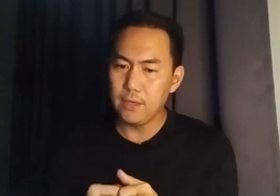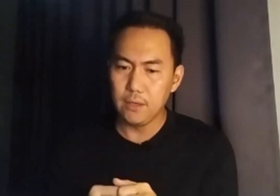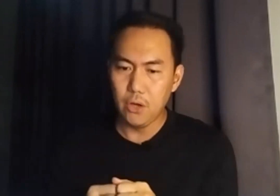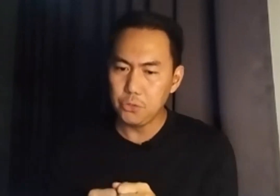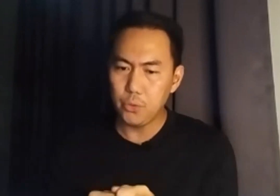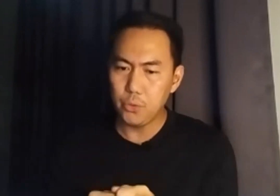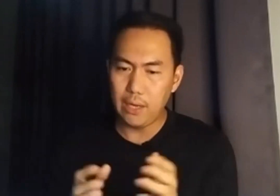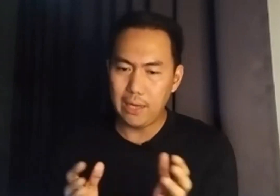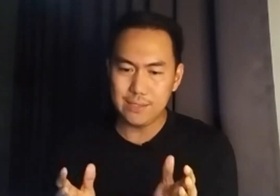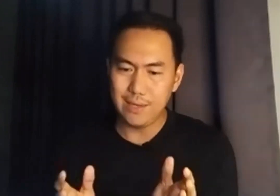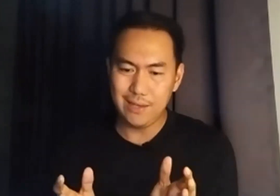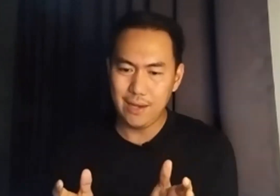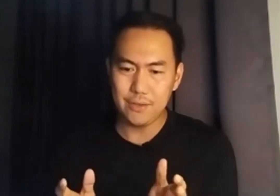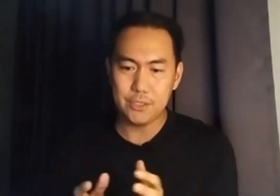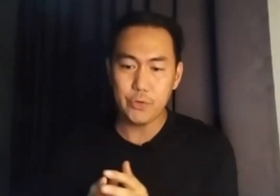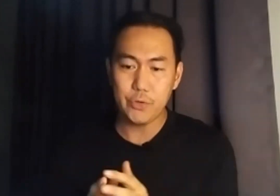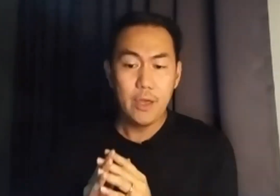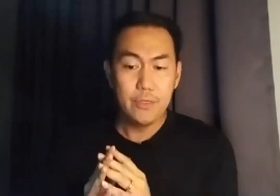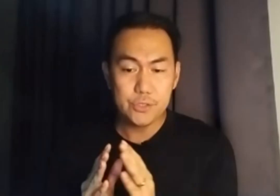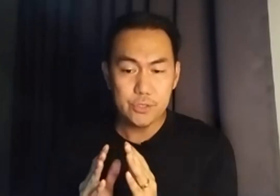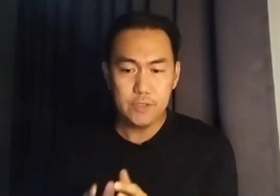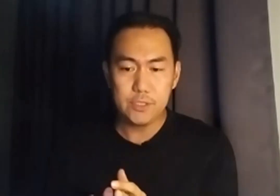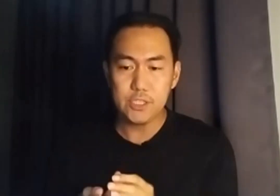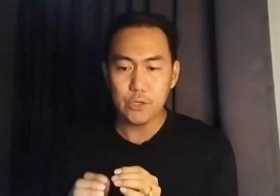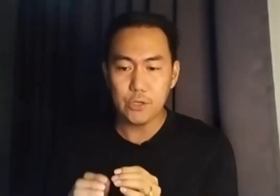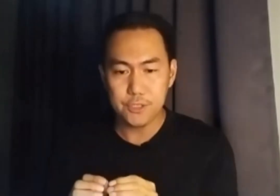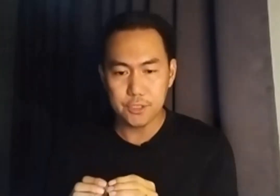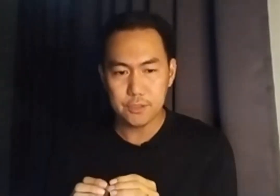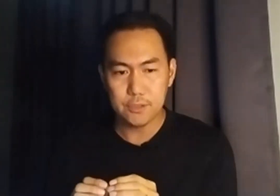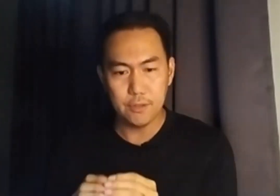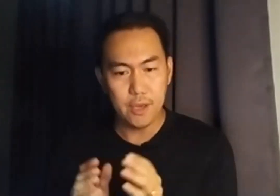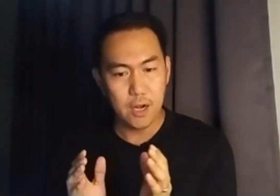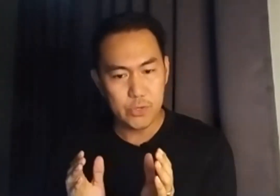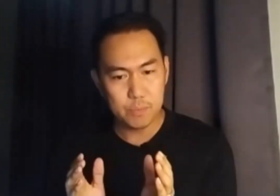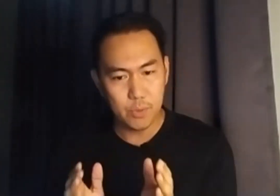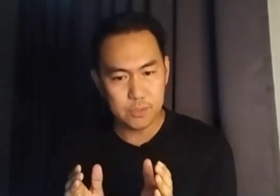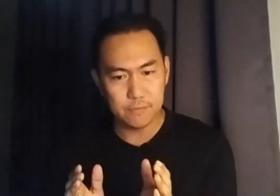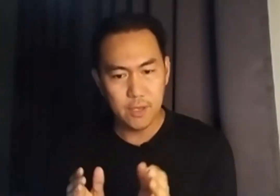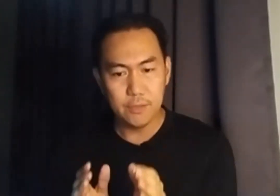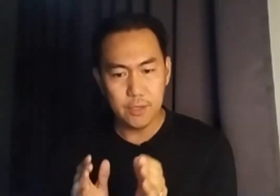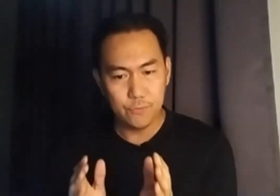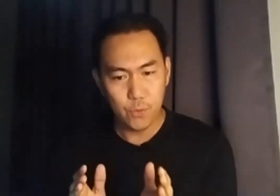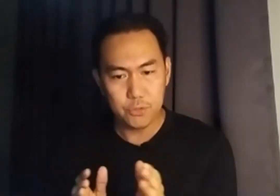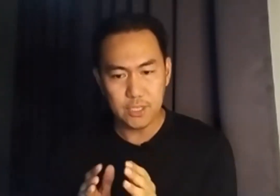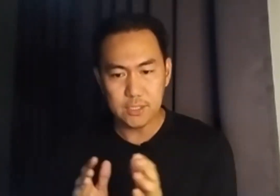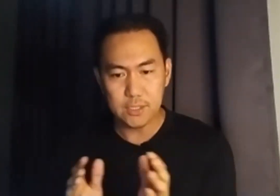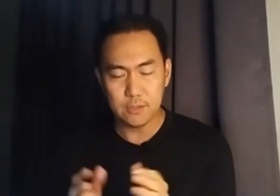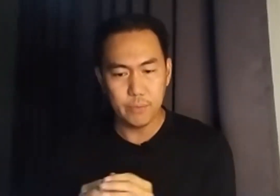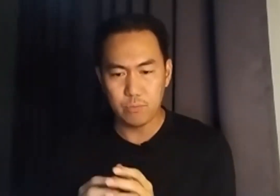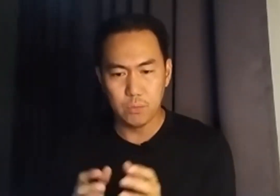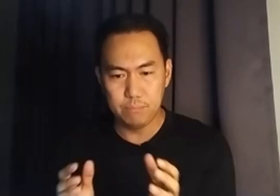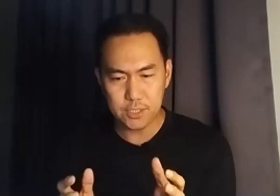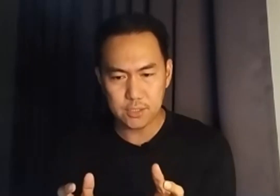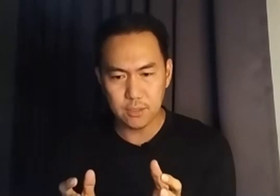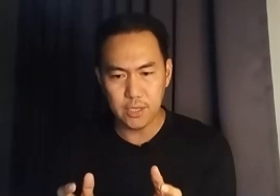think also as in any other country, the services are sufficient, they are responsive, they conform to the intent of